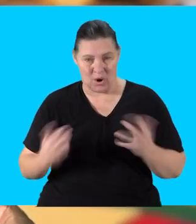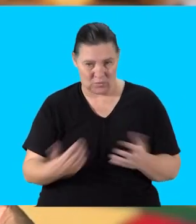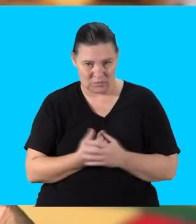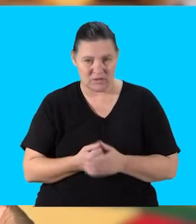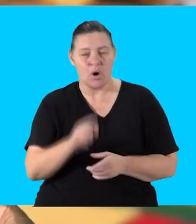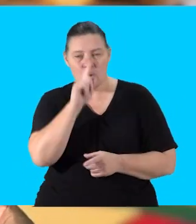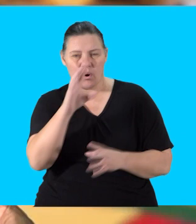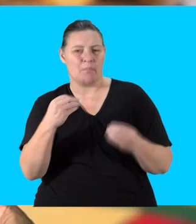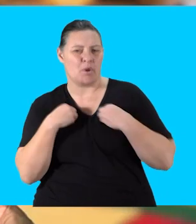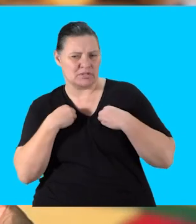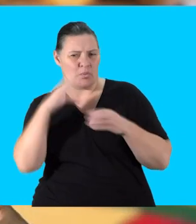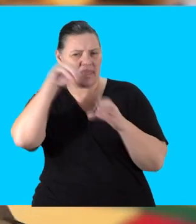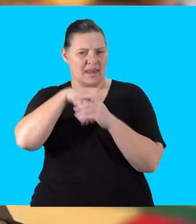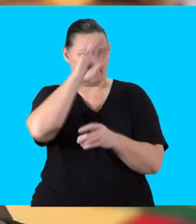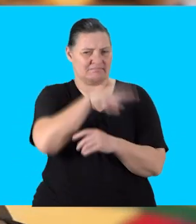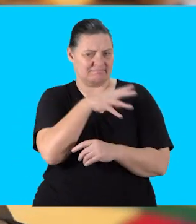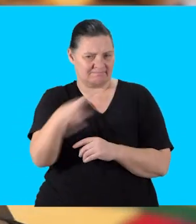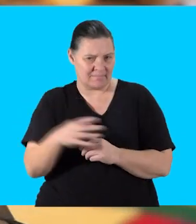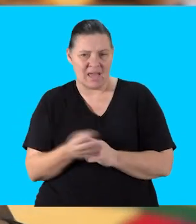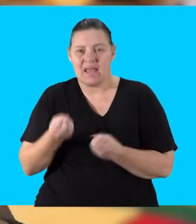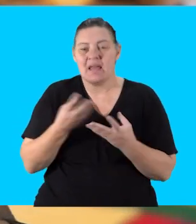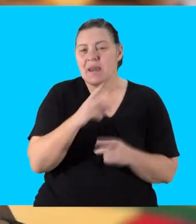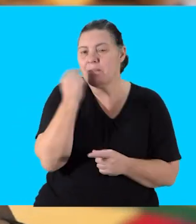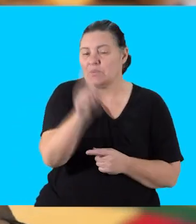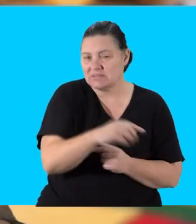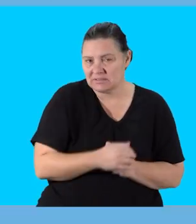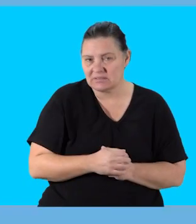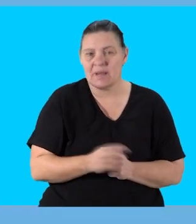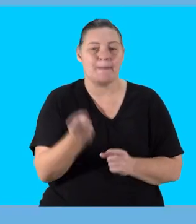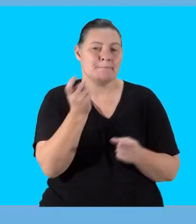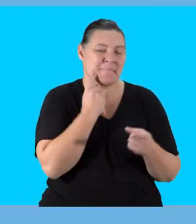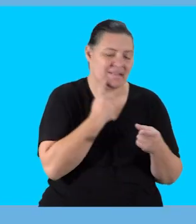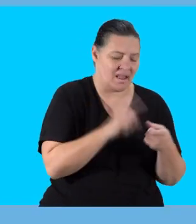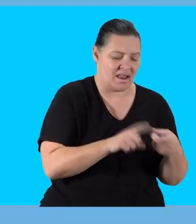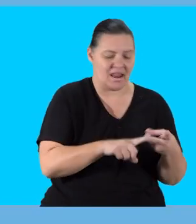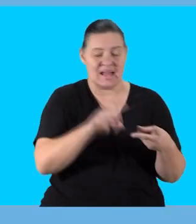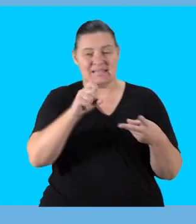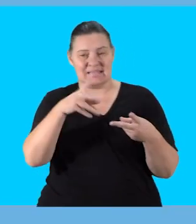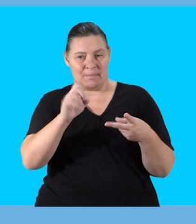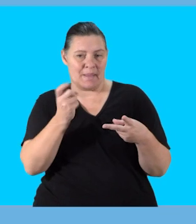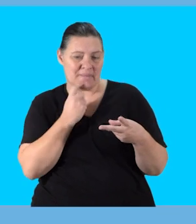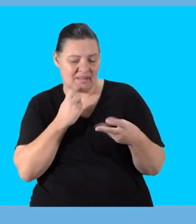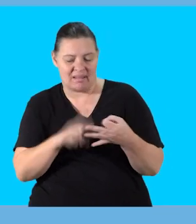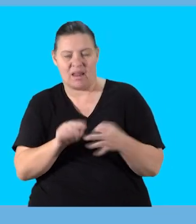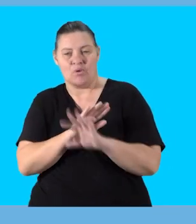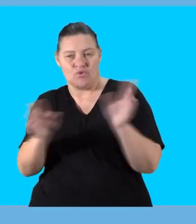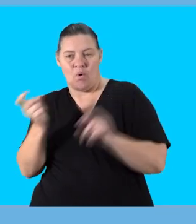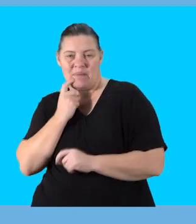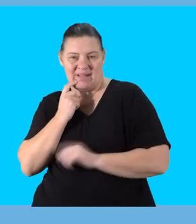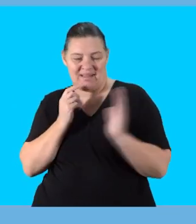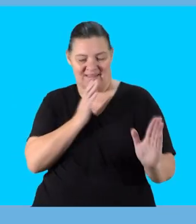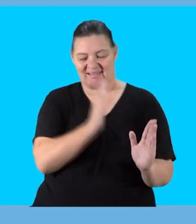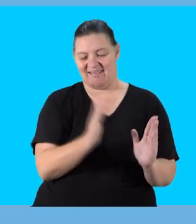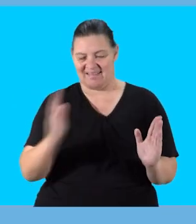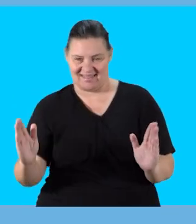of these elements that we find in the periodic table. And namely, they are the metals, the semi-metals, and the nonmetals. Keep